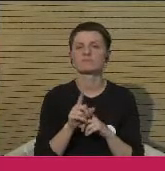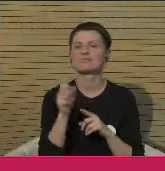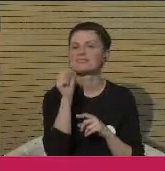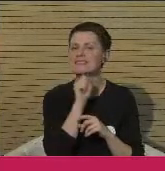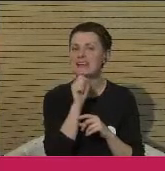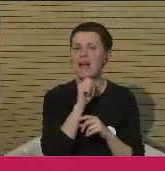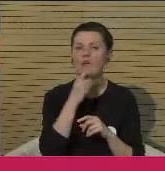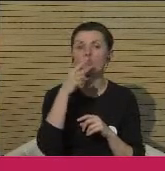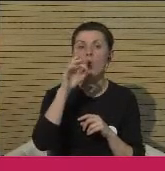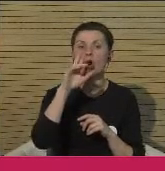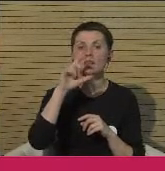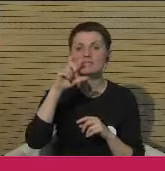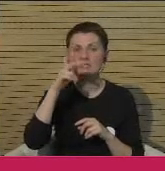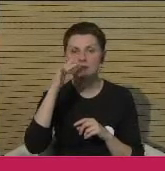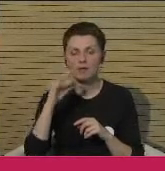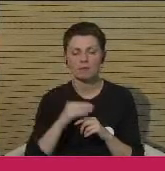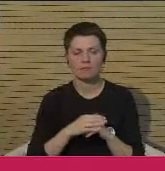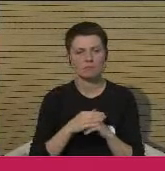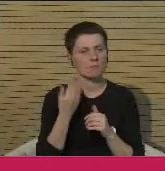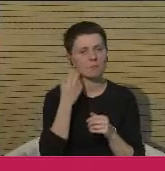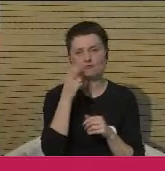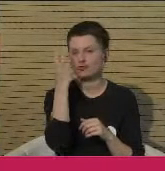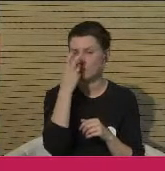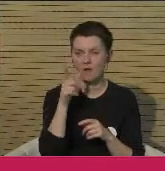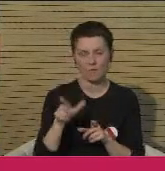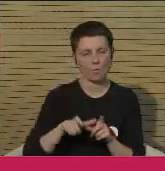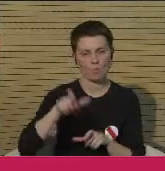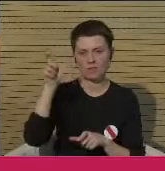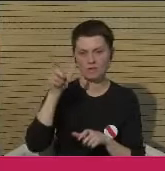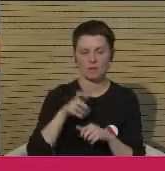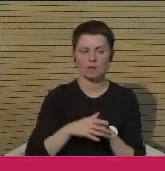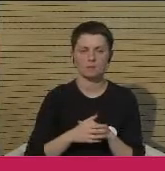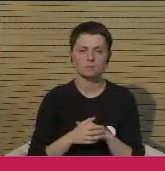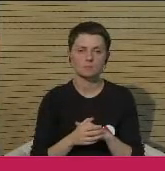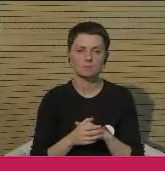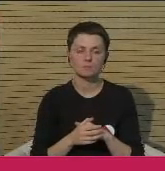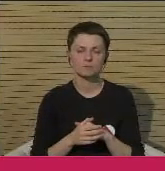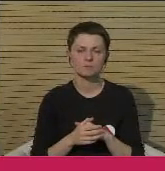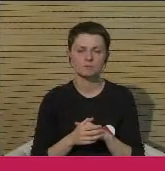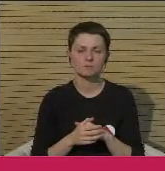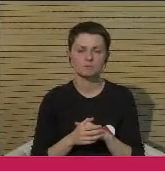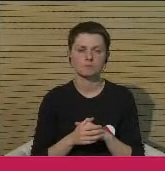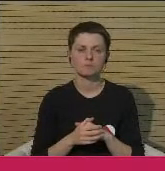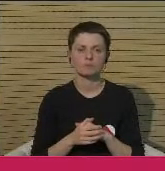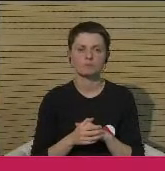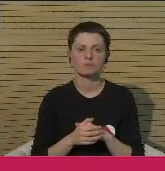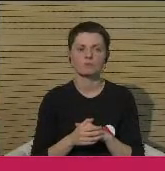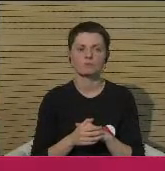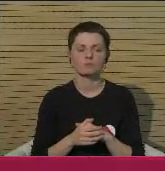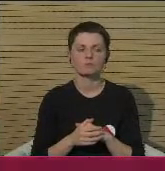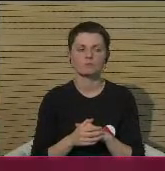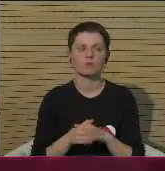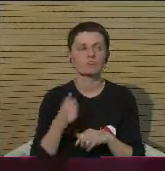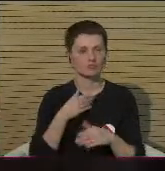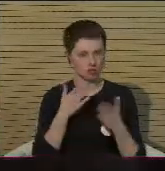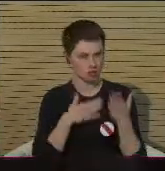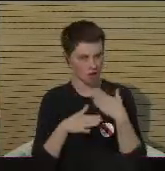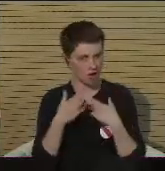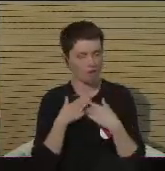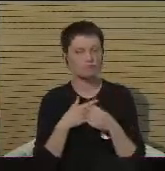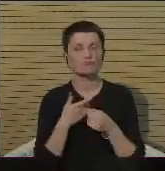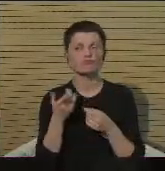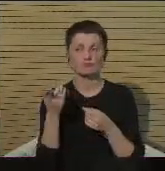wonderful heads of Doric style. So it's a very, very interesting,